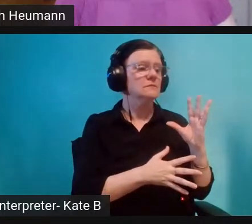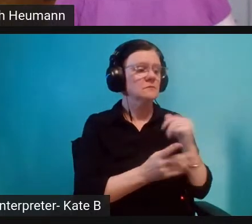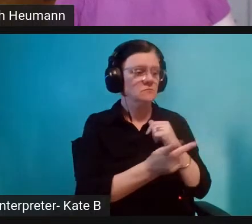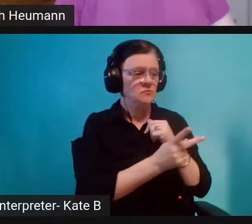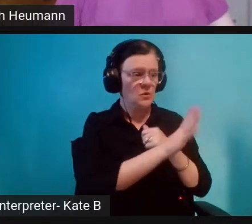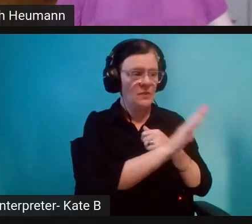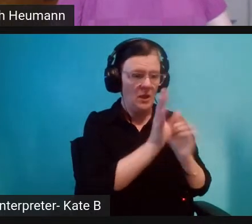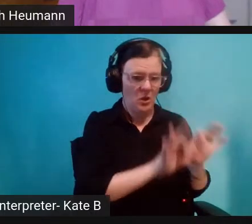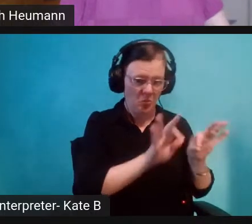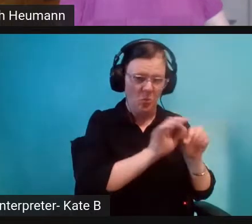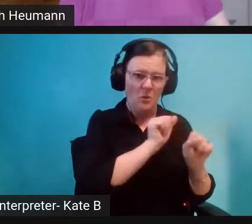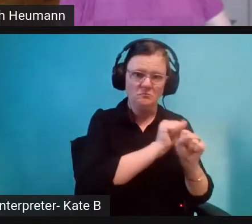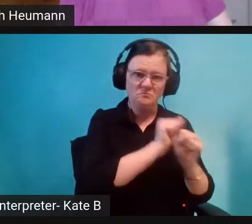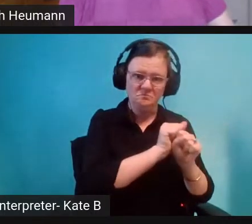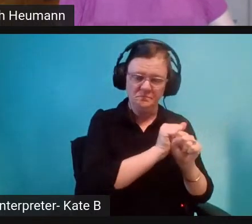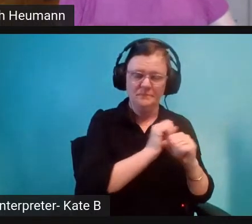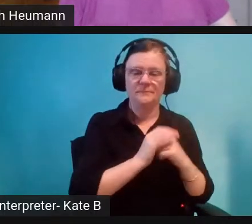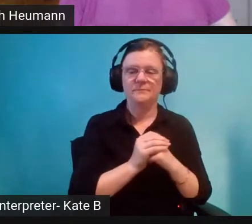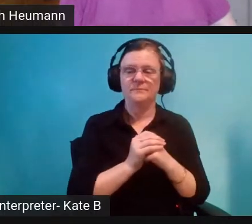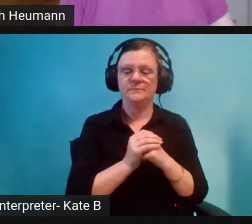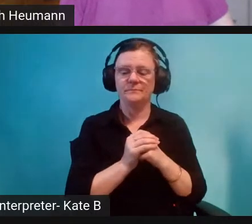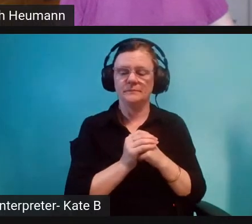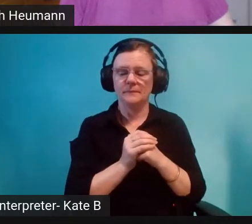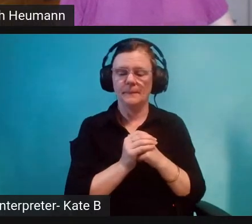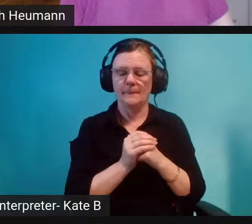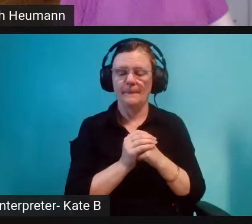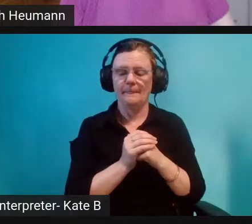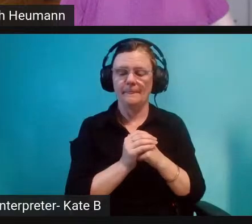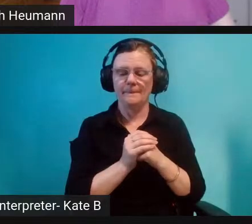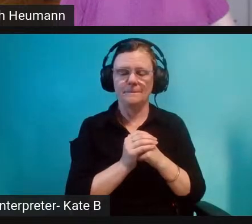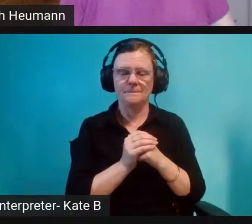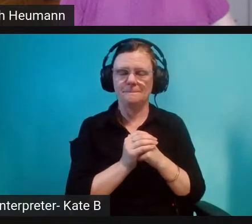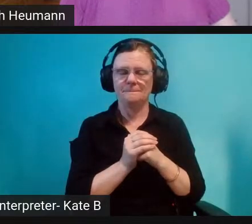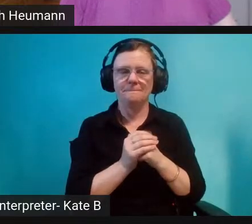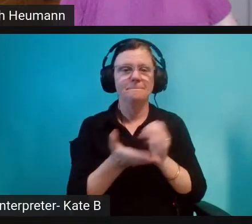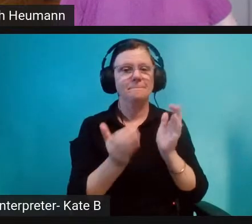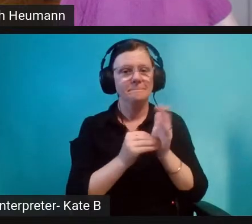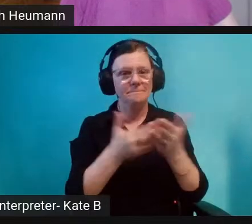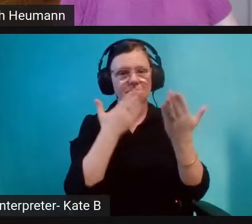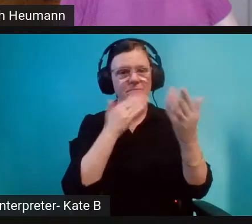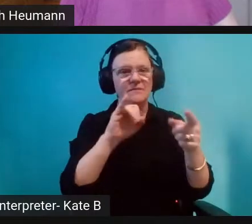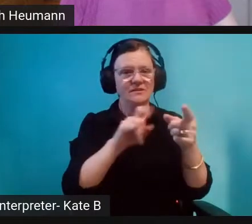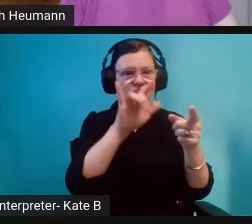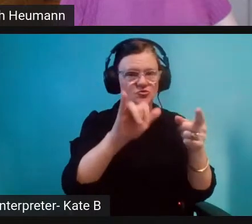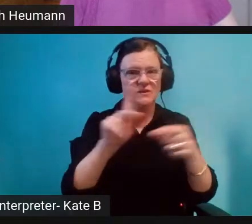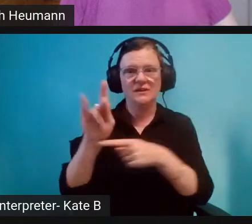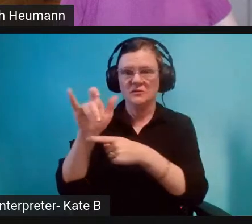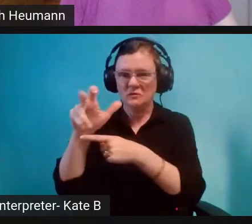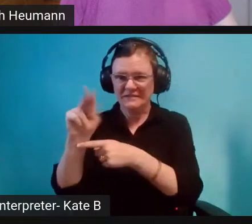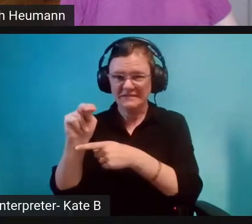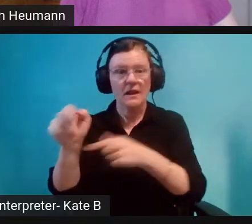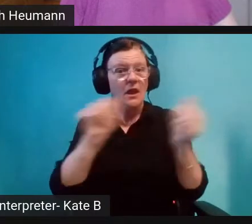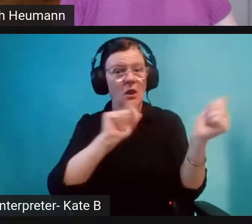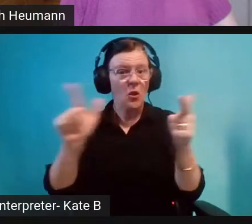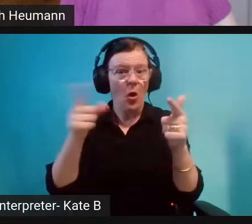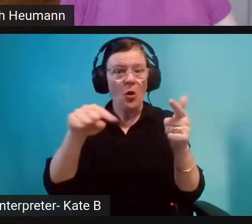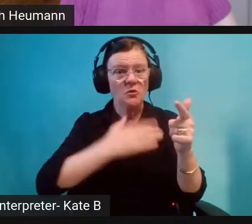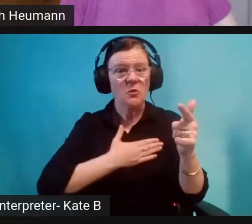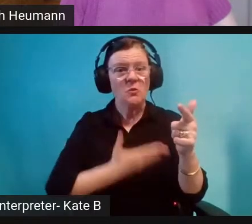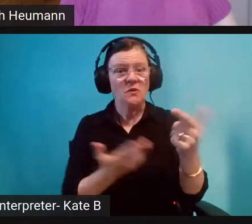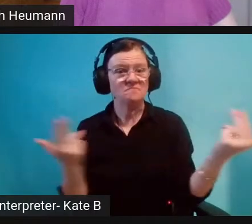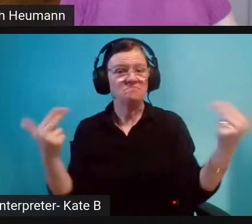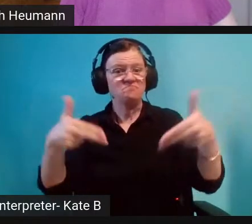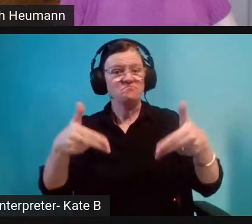their important contributions. And of course, to you, Judy and Kristen, and to all who have attended for